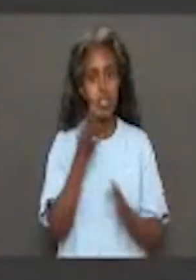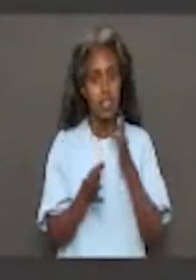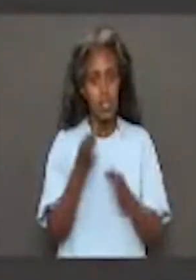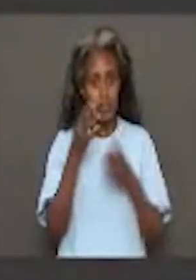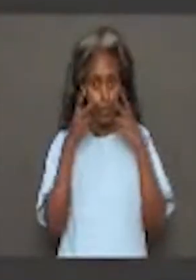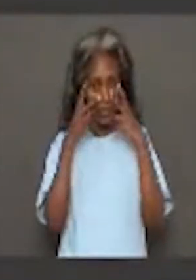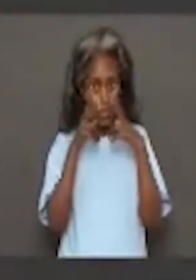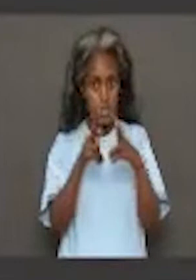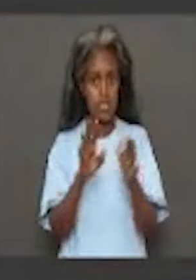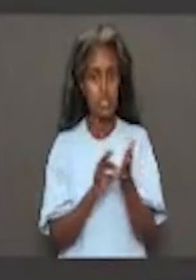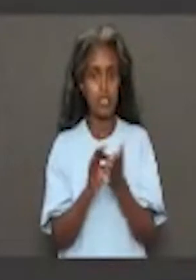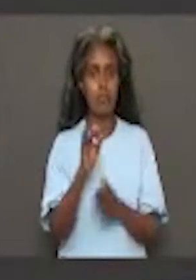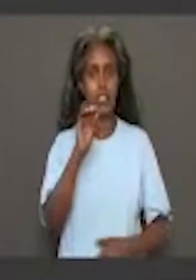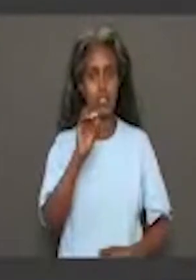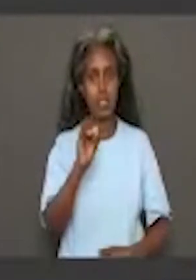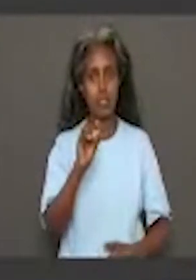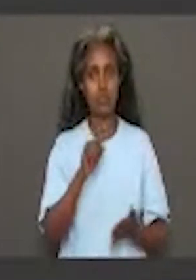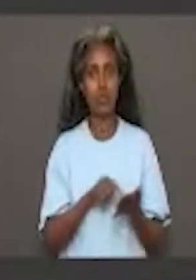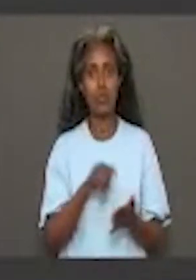you see the number